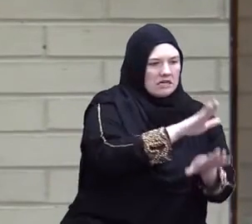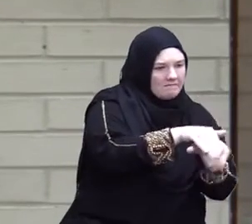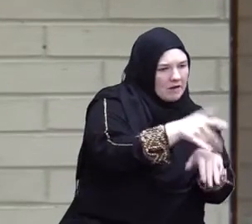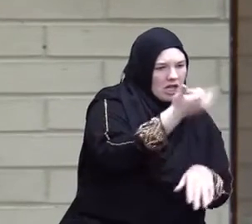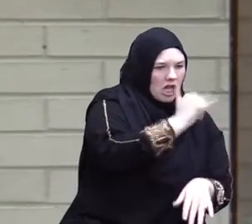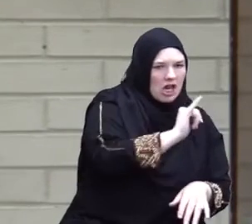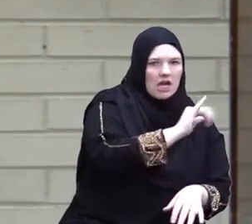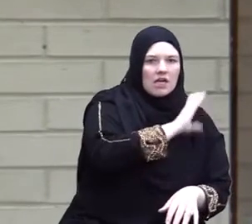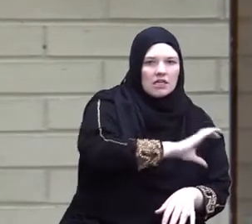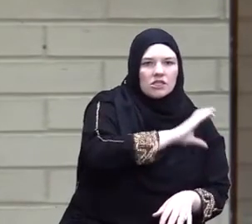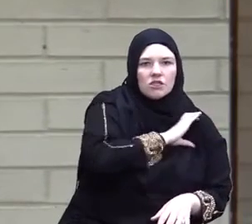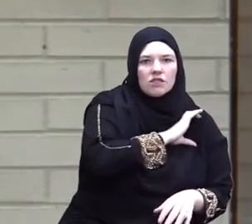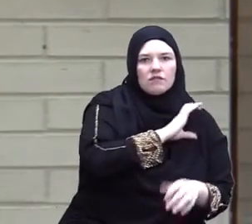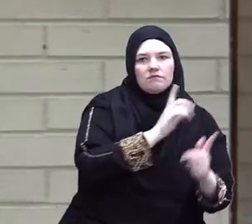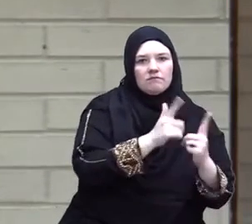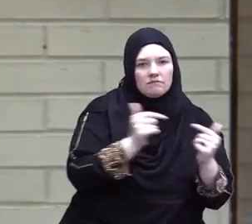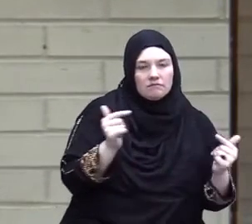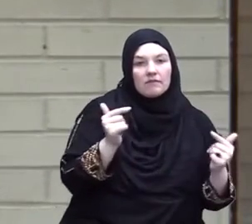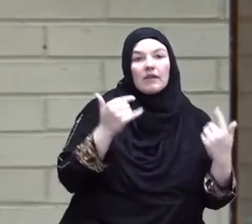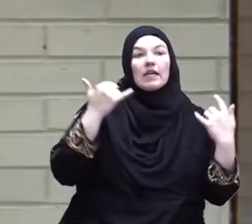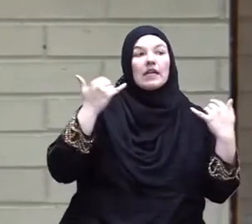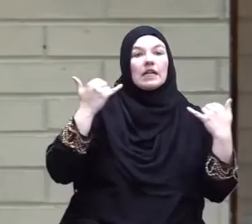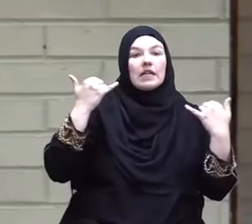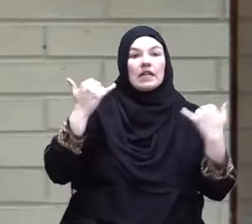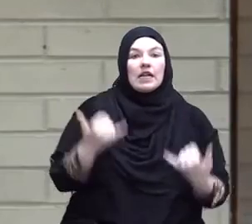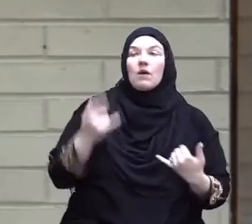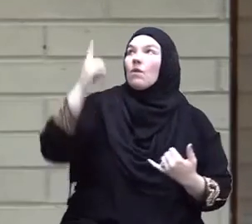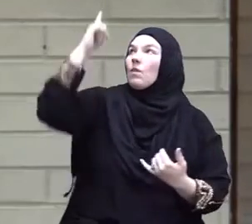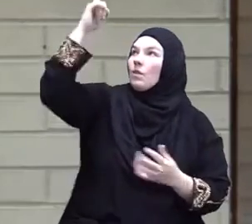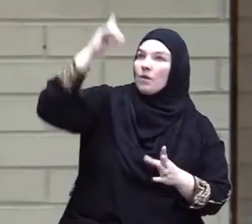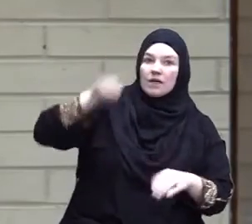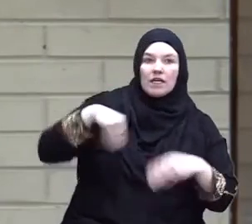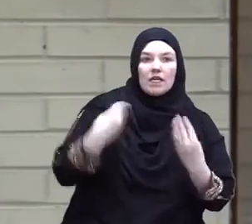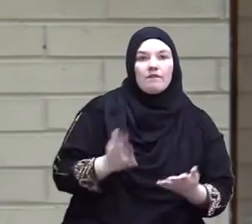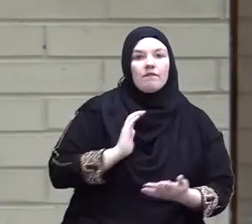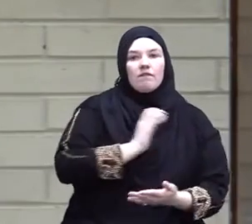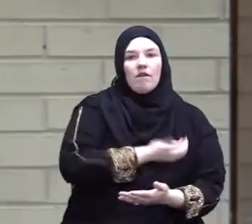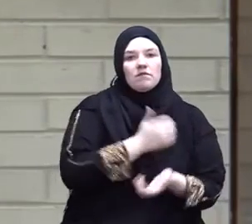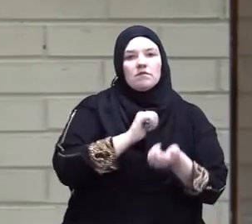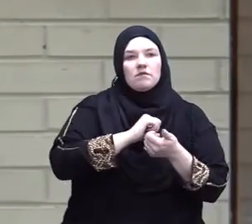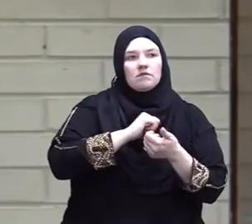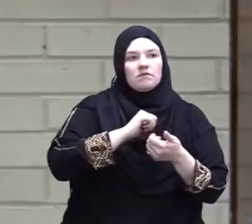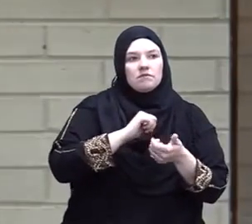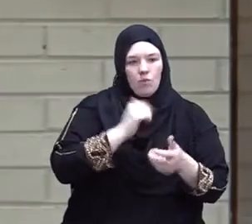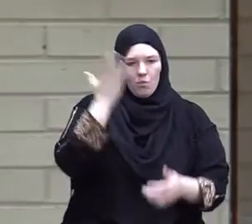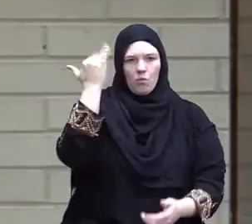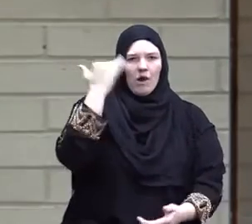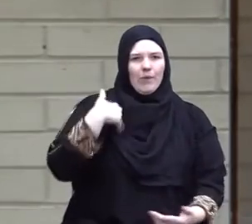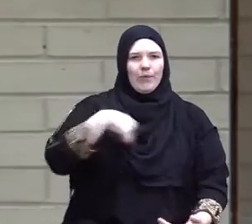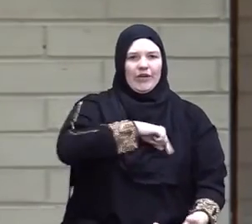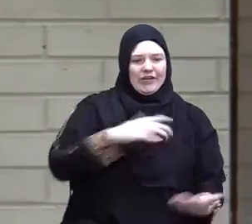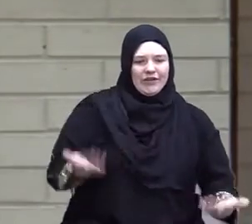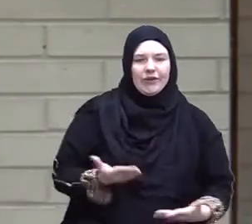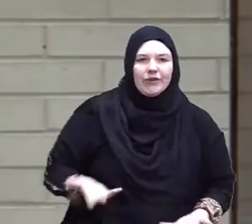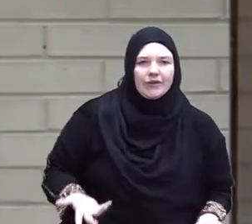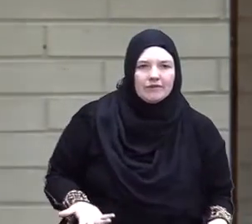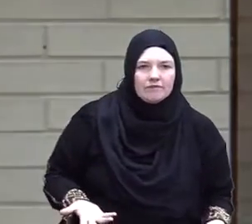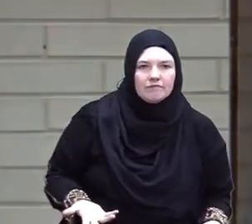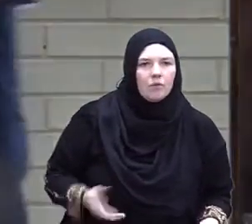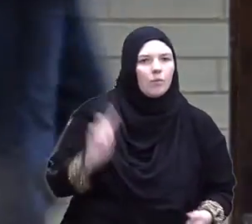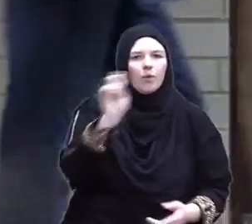us, now He is giving us the story of our existence. Where did we come